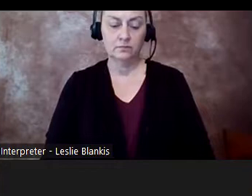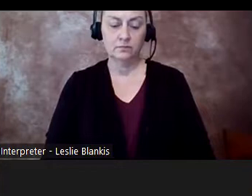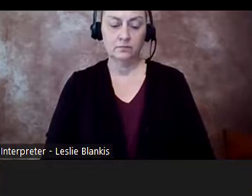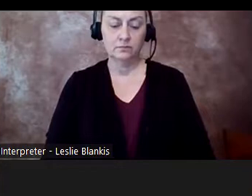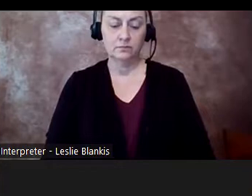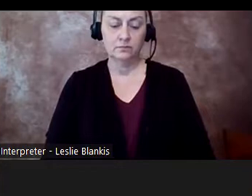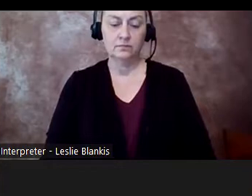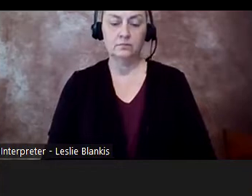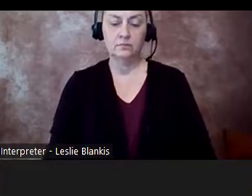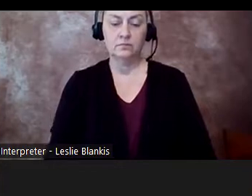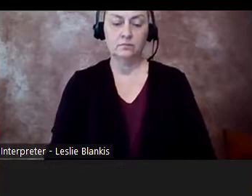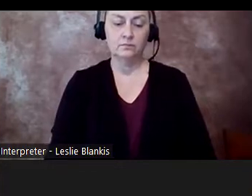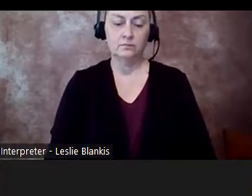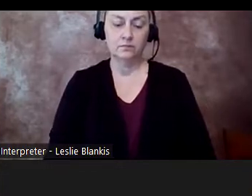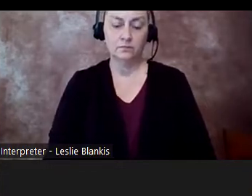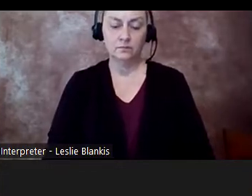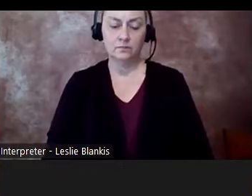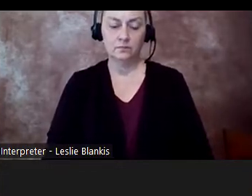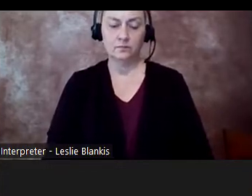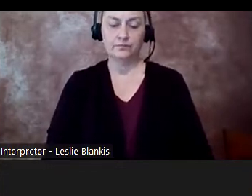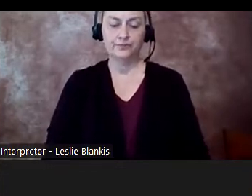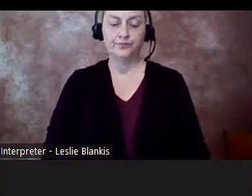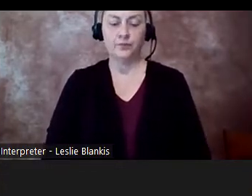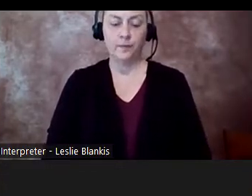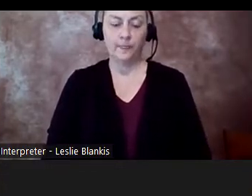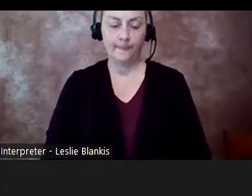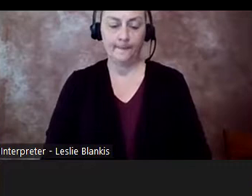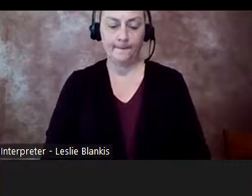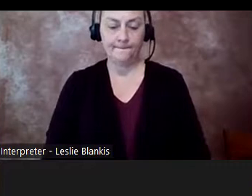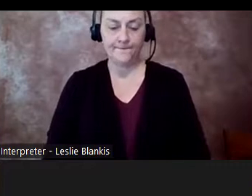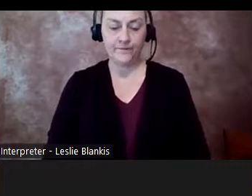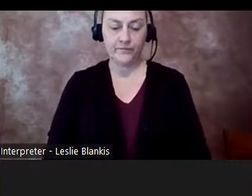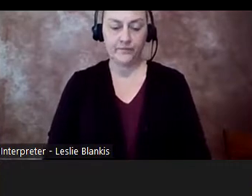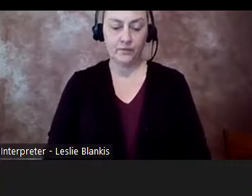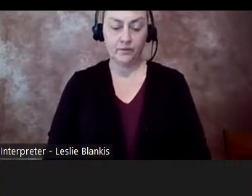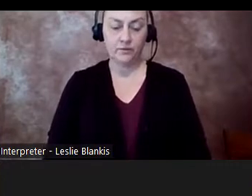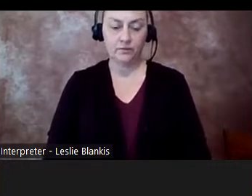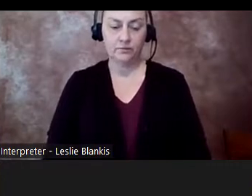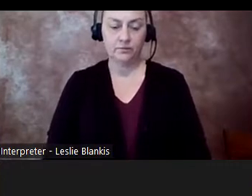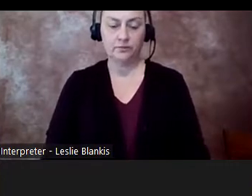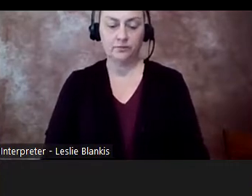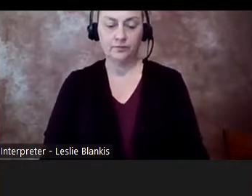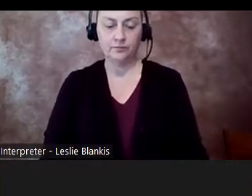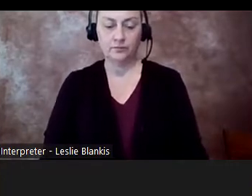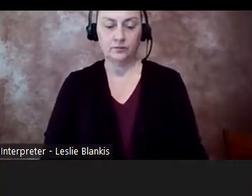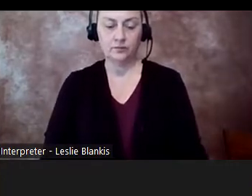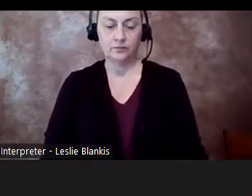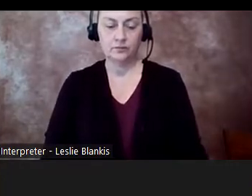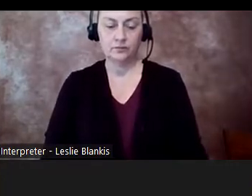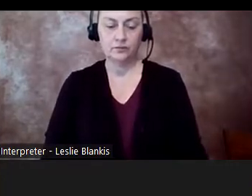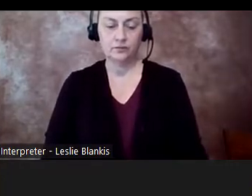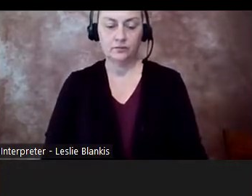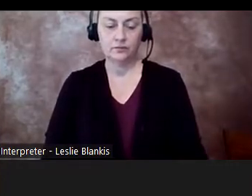from COVID and all the disasters that have happened here in the Denver metro